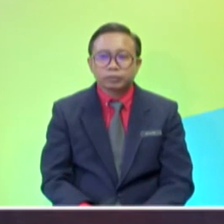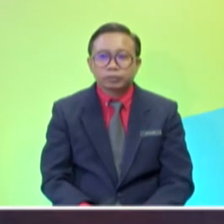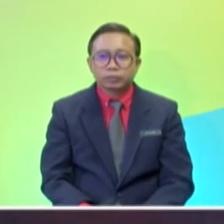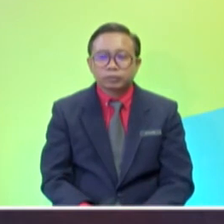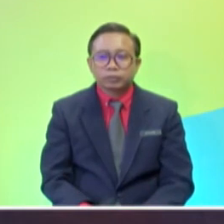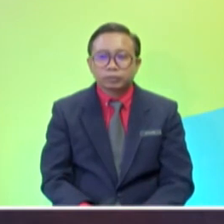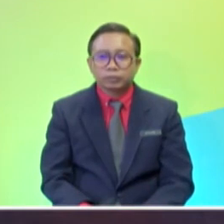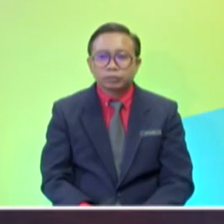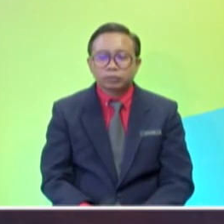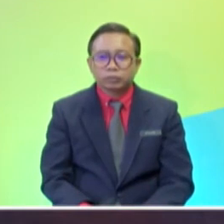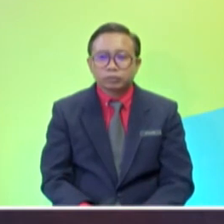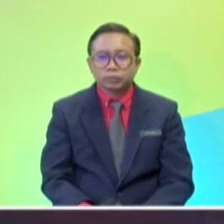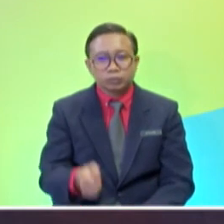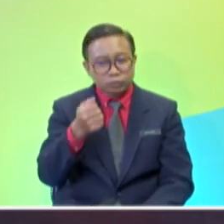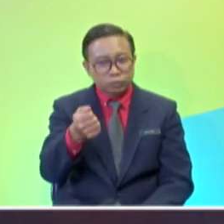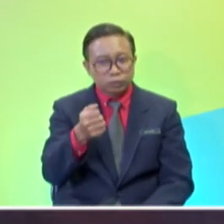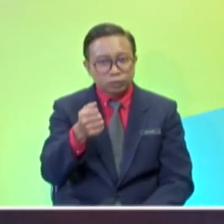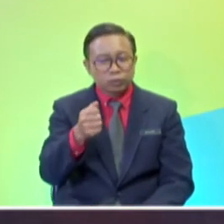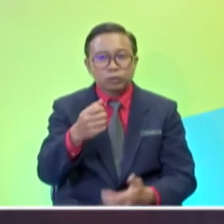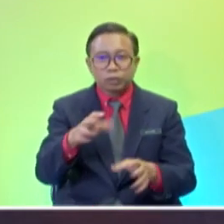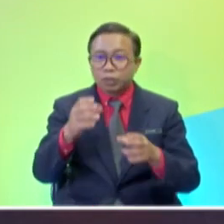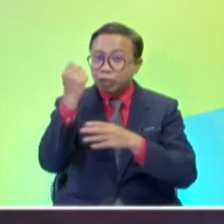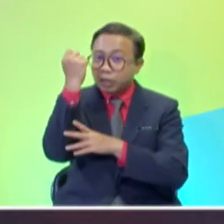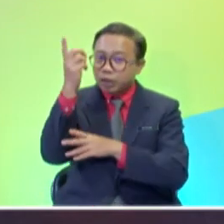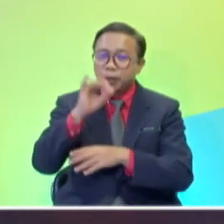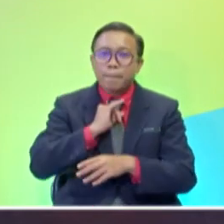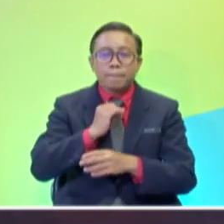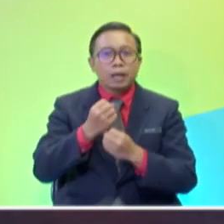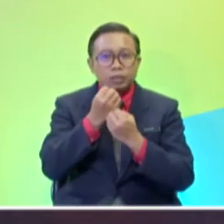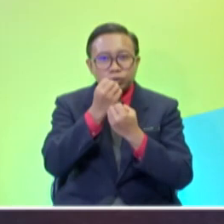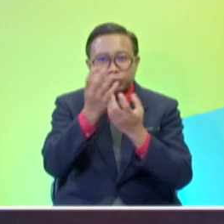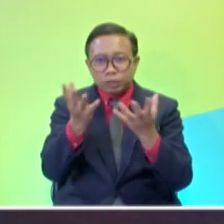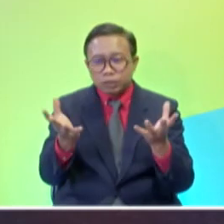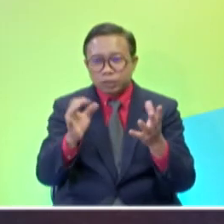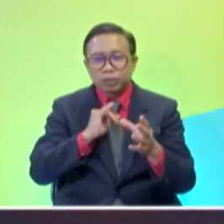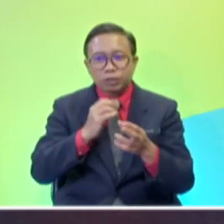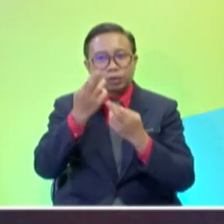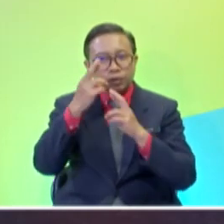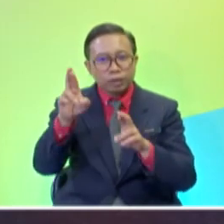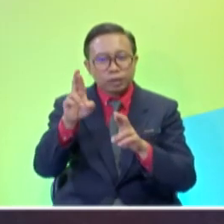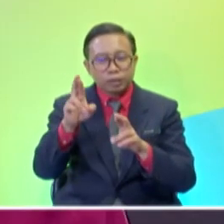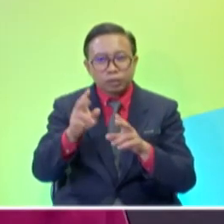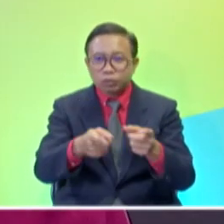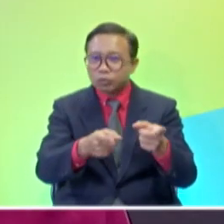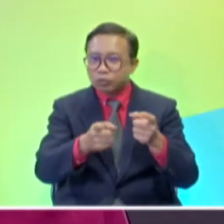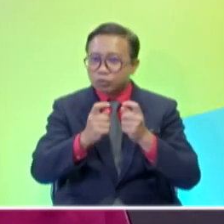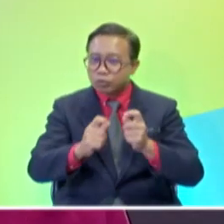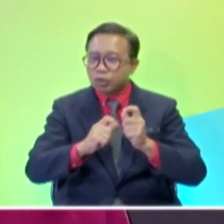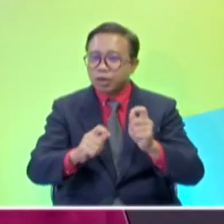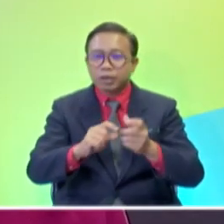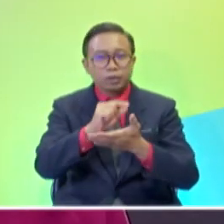Because if there aren't, that means you guys have understood my explanation and are ready to try to rewrite the